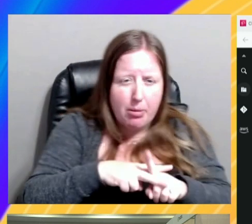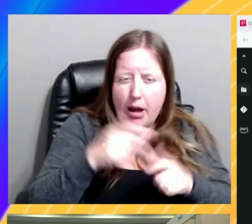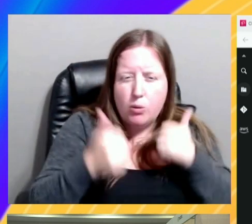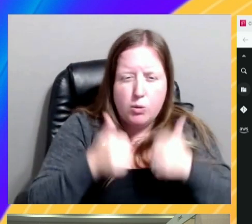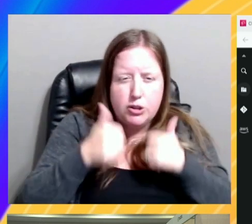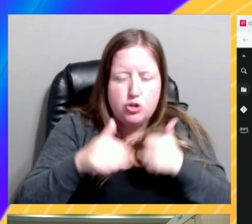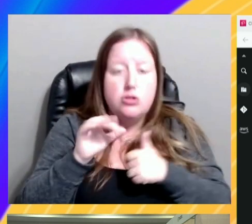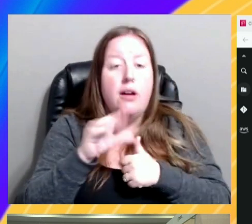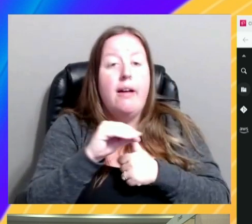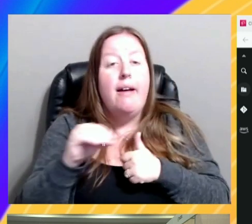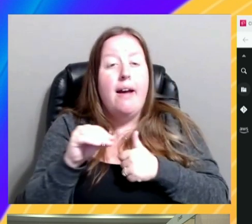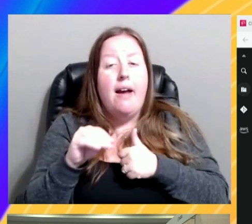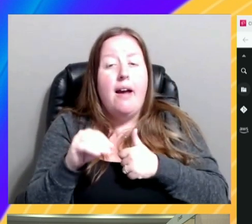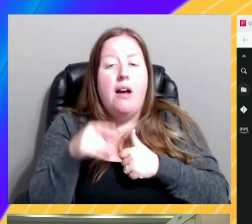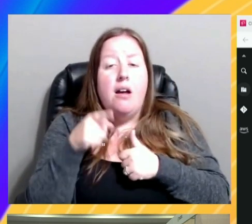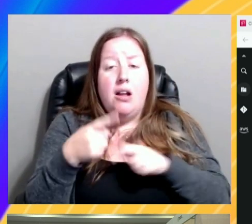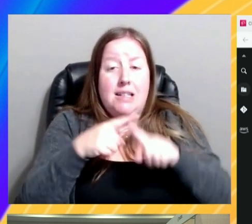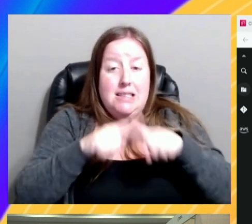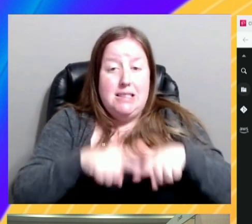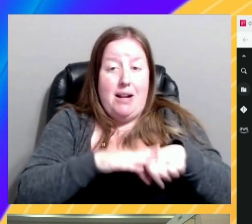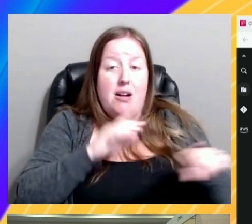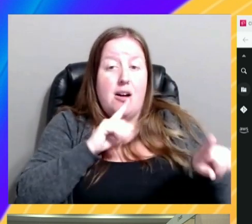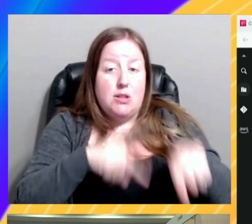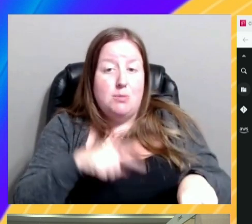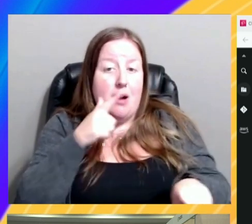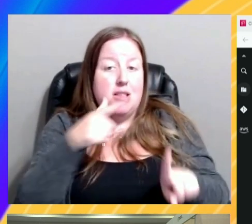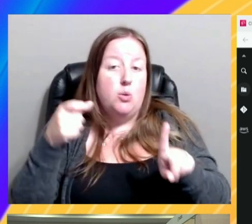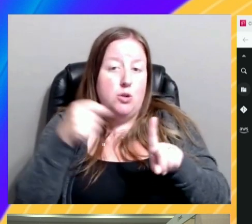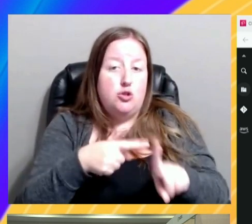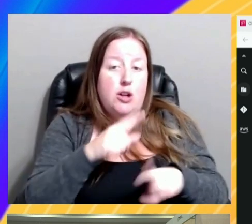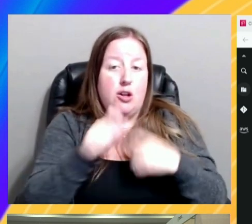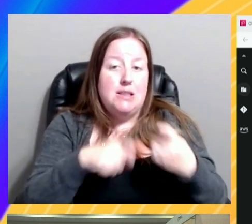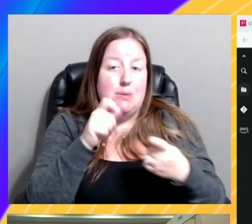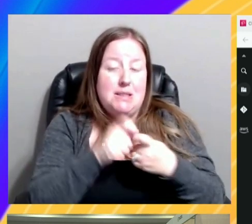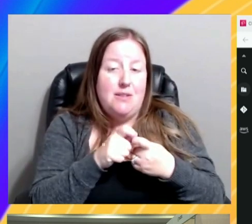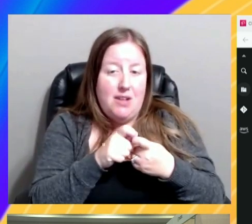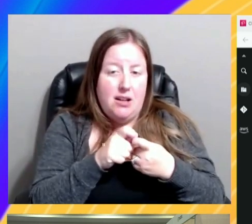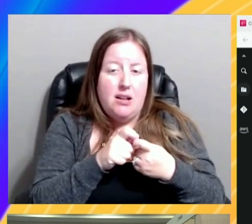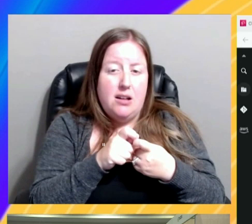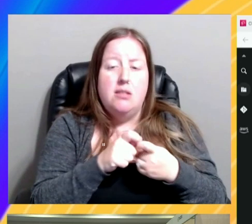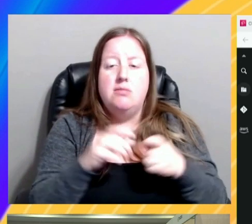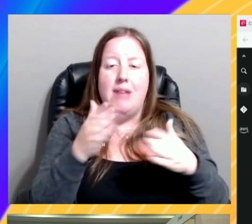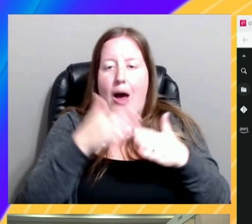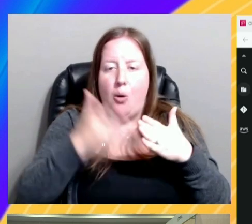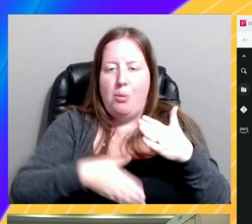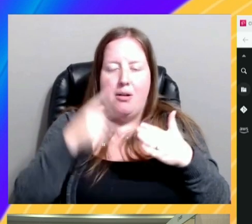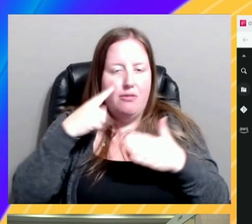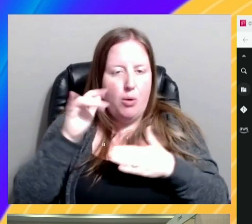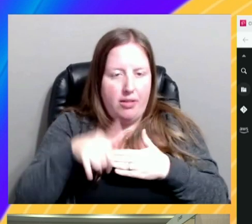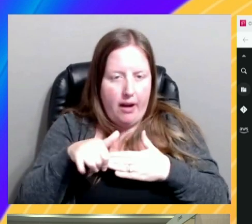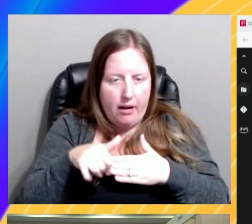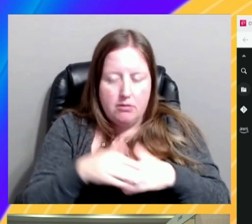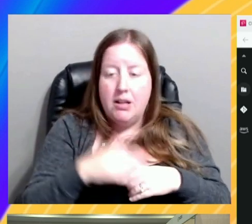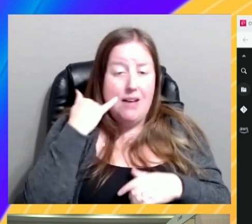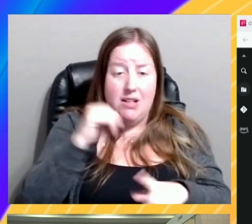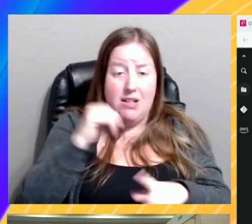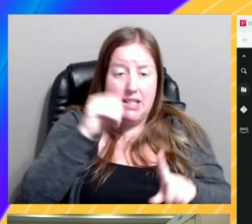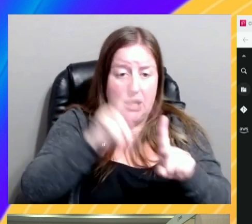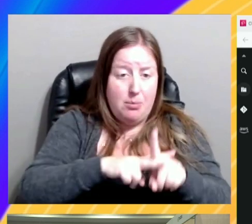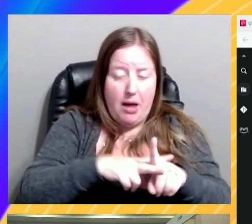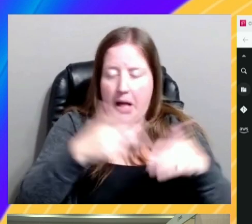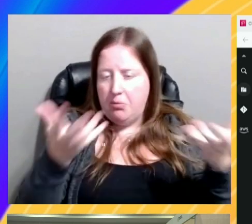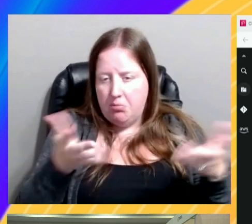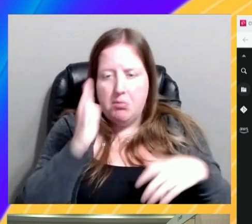on that response, will then trigger a specific output for that. So if it's not applicable, it'll